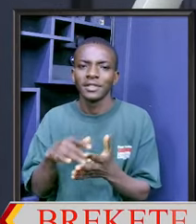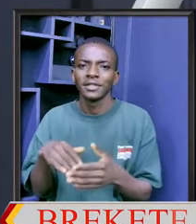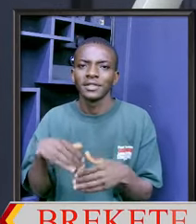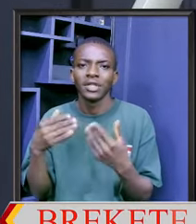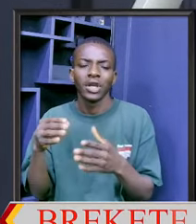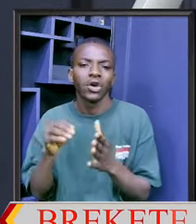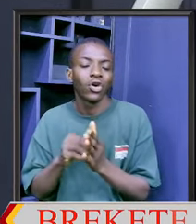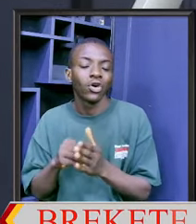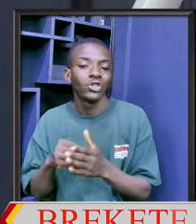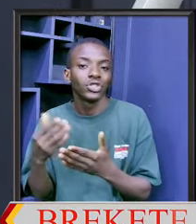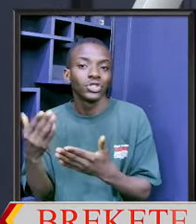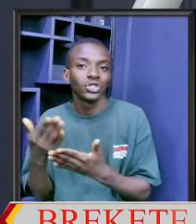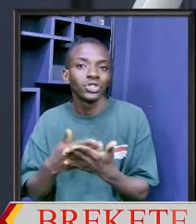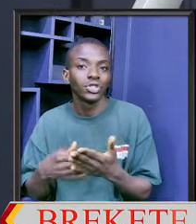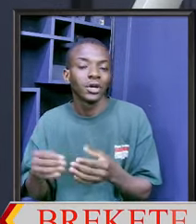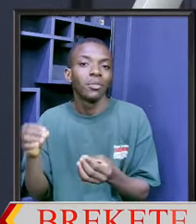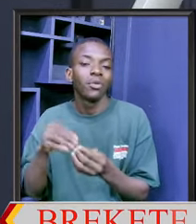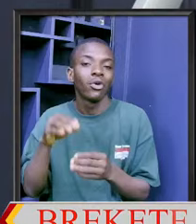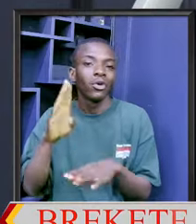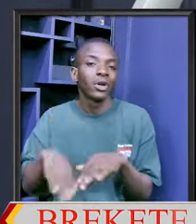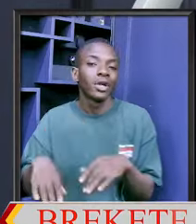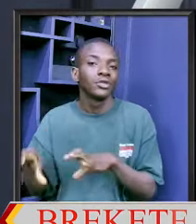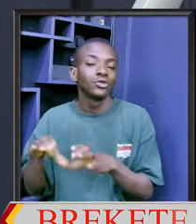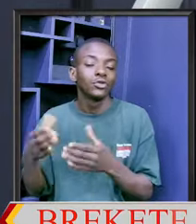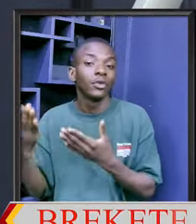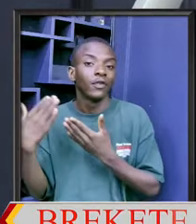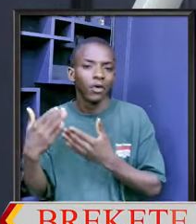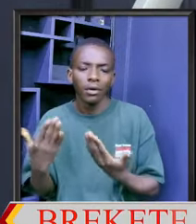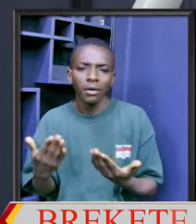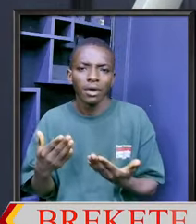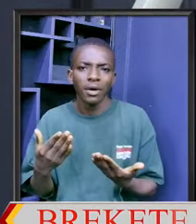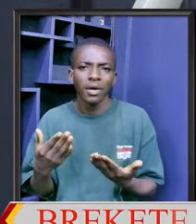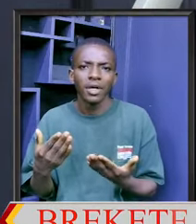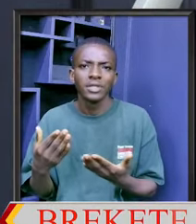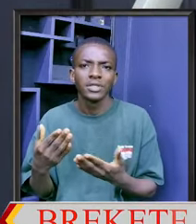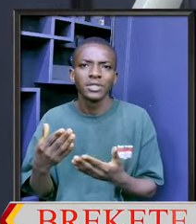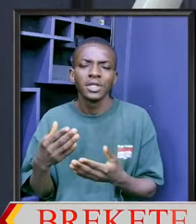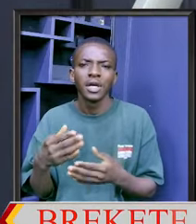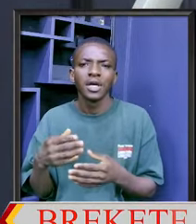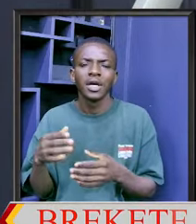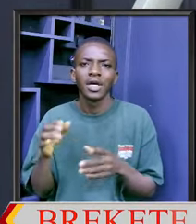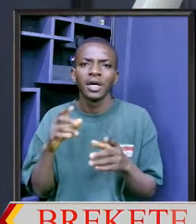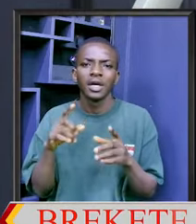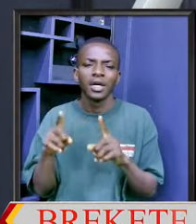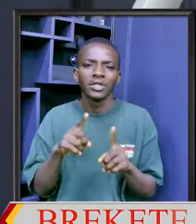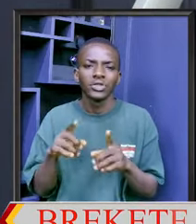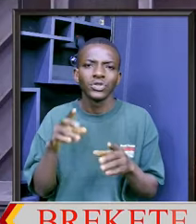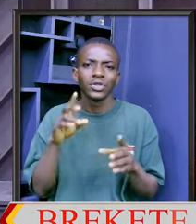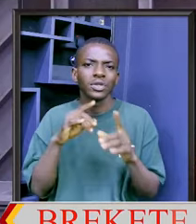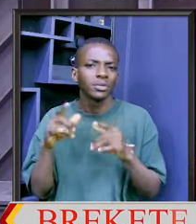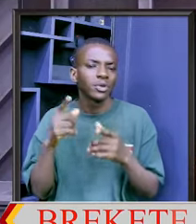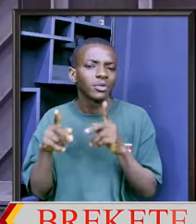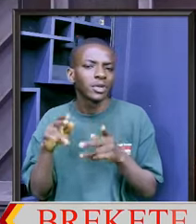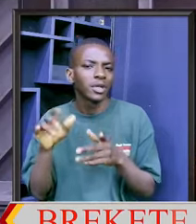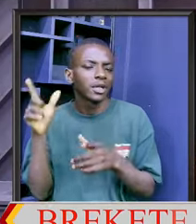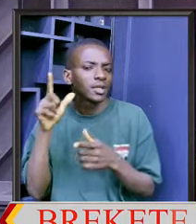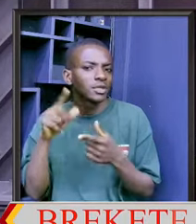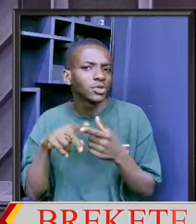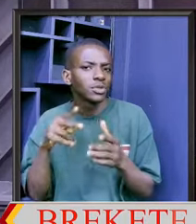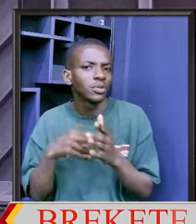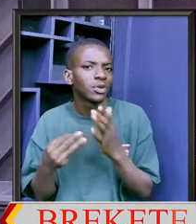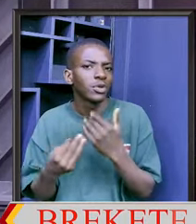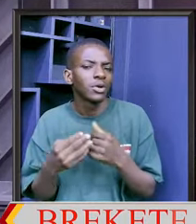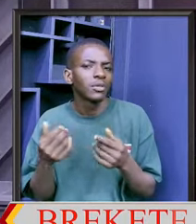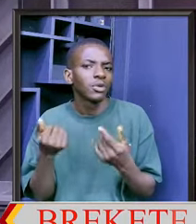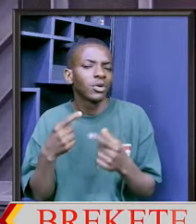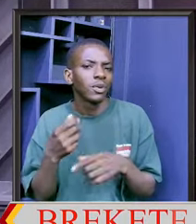here, their own ginger can't do pass as they do before. As soon as they cry, people will listen to the program,